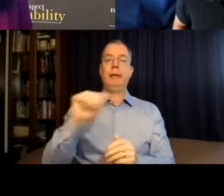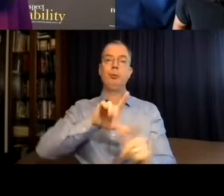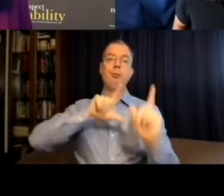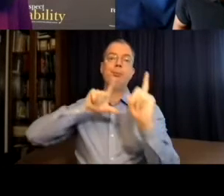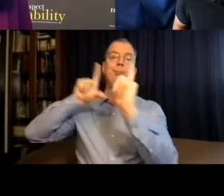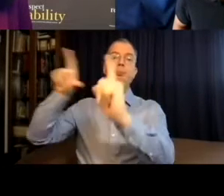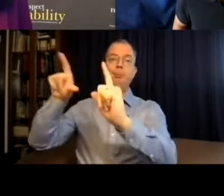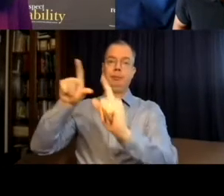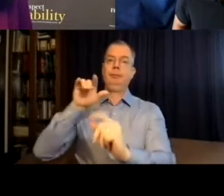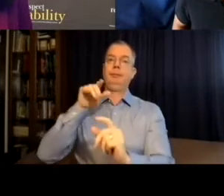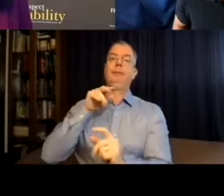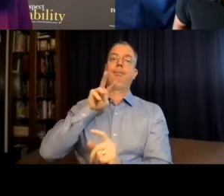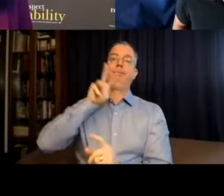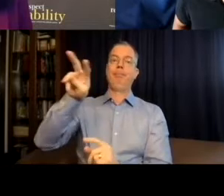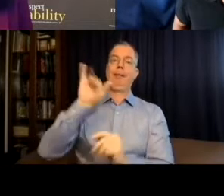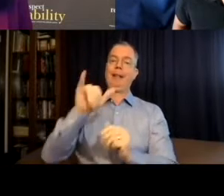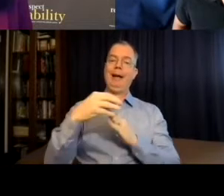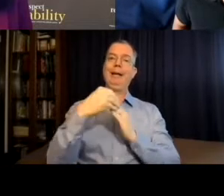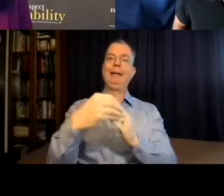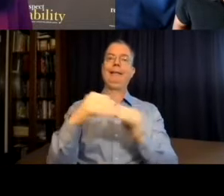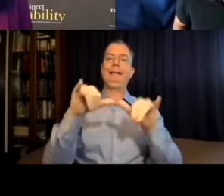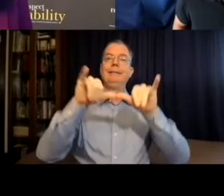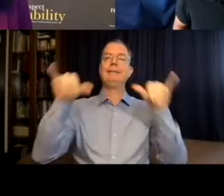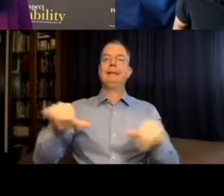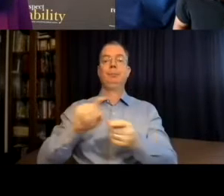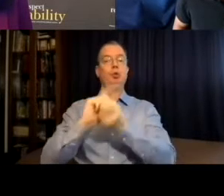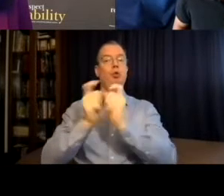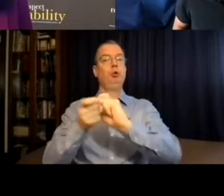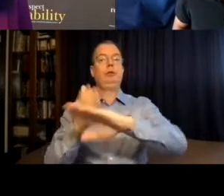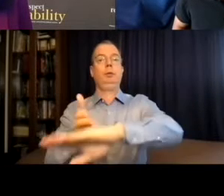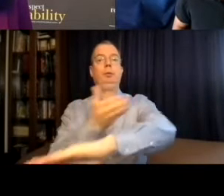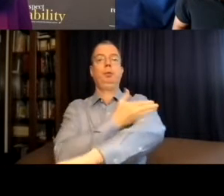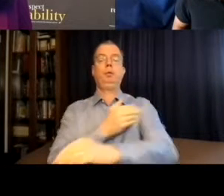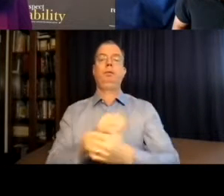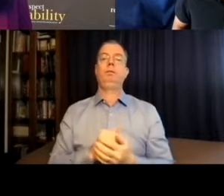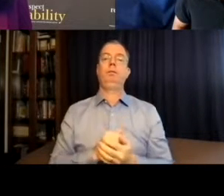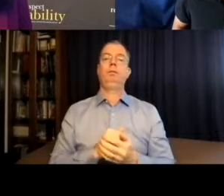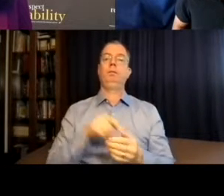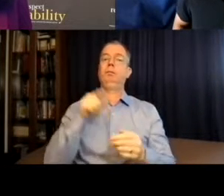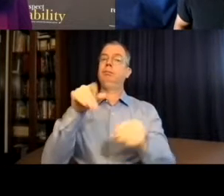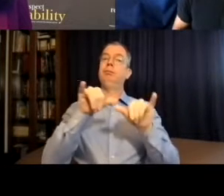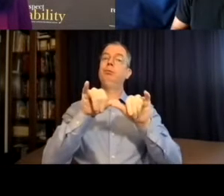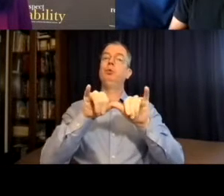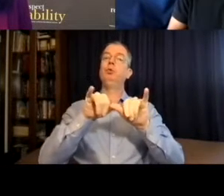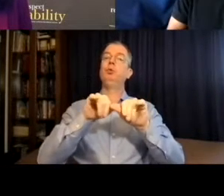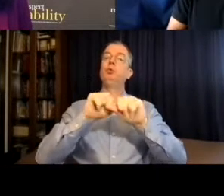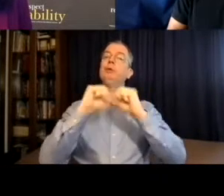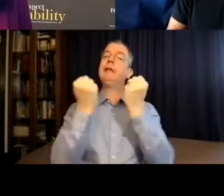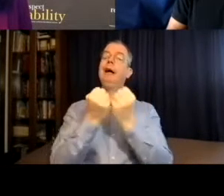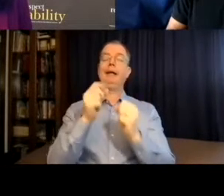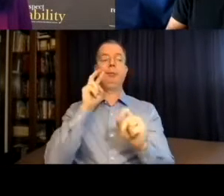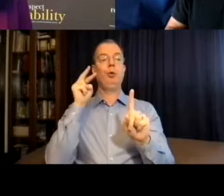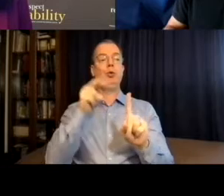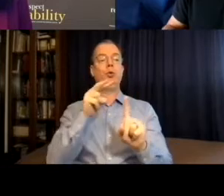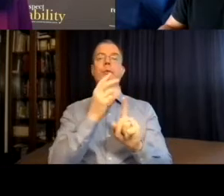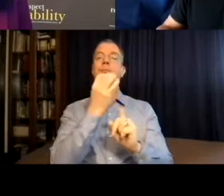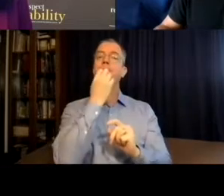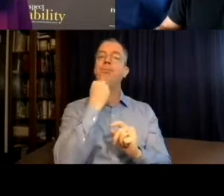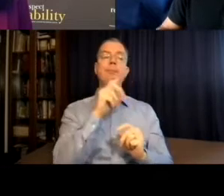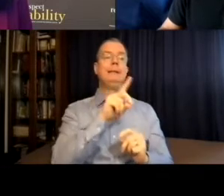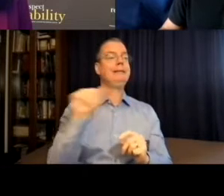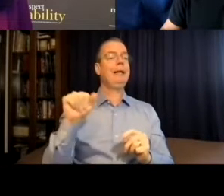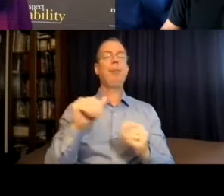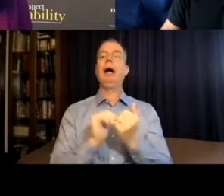disabled people on screen, leading to systemic change in how society views and values people with disabilities.